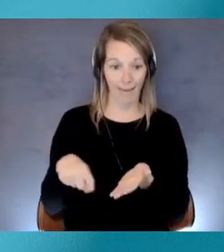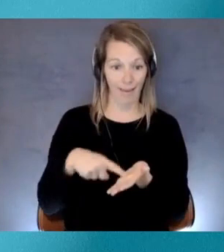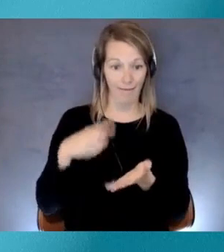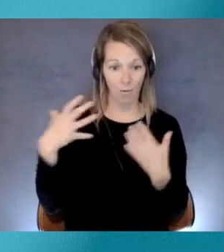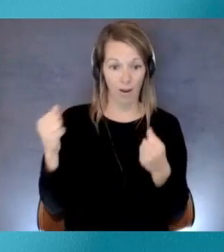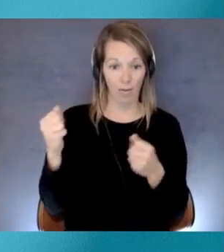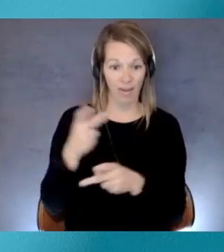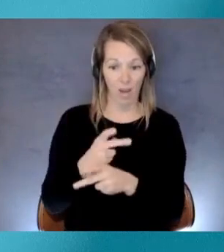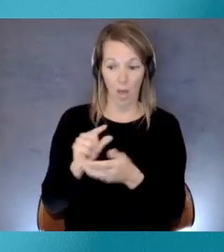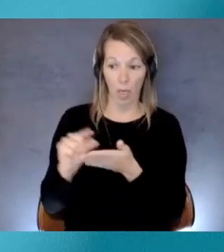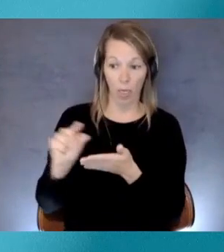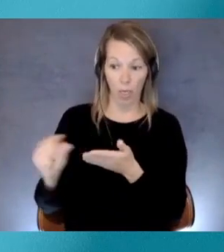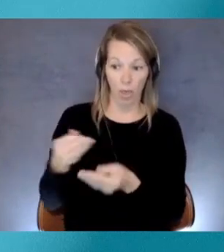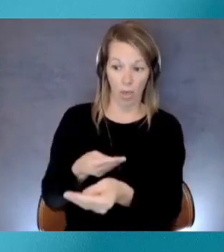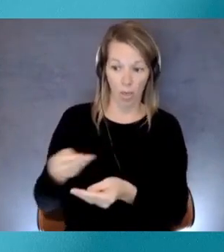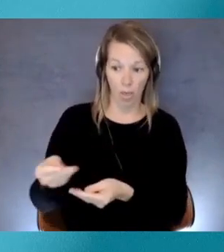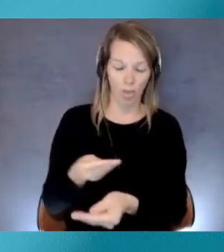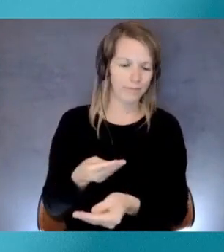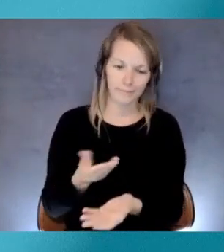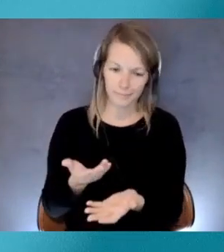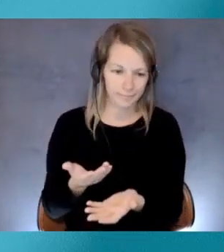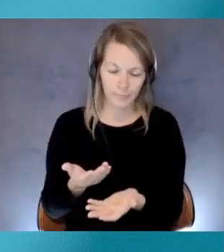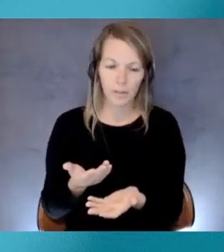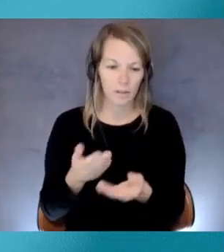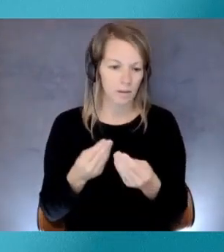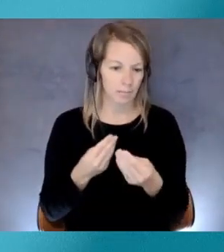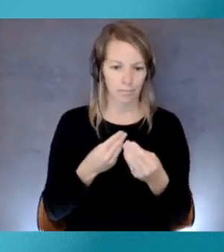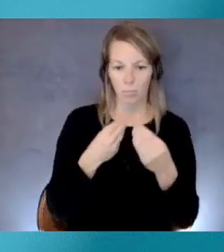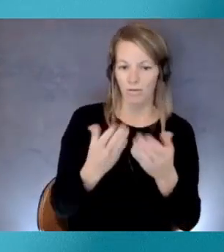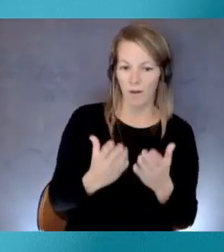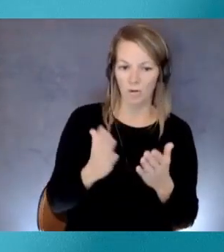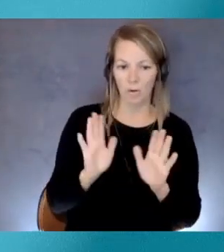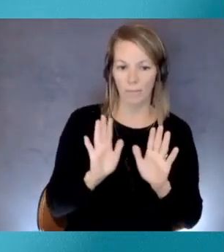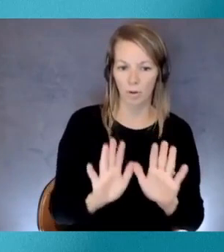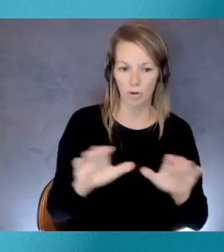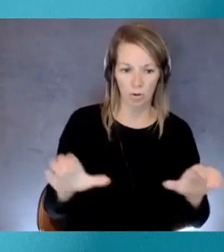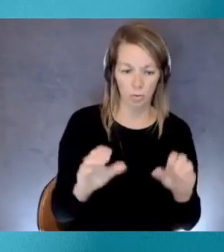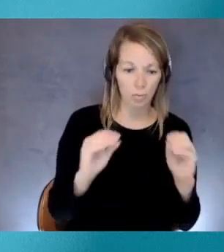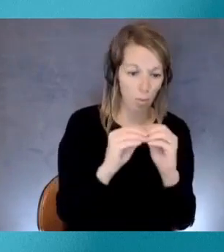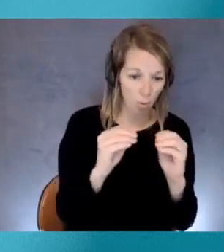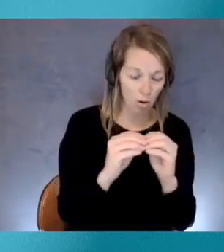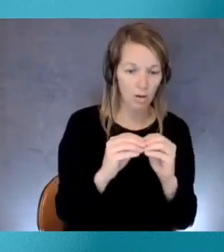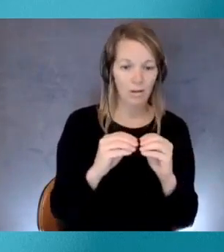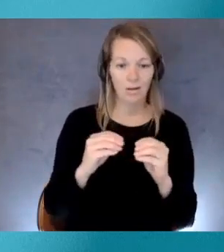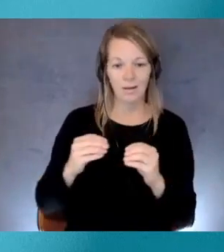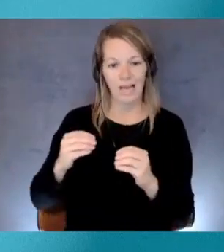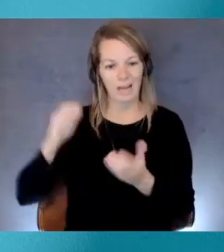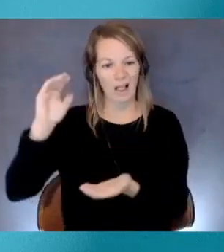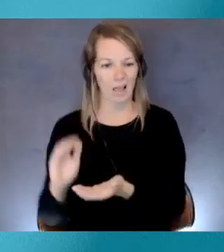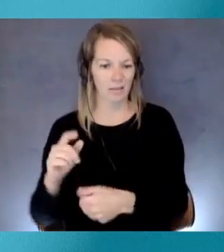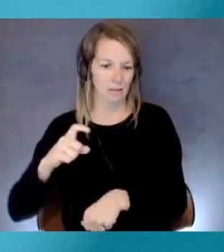paying incrementally for transactions, like I think that providers are pushed to do more and spend less time with